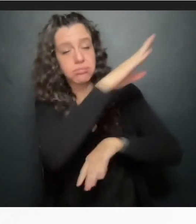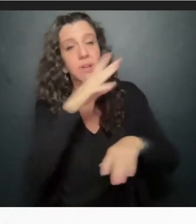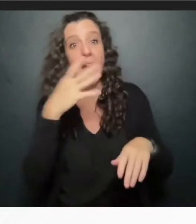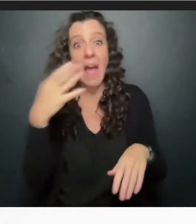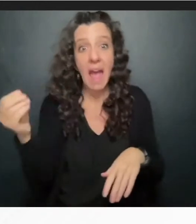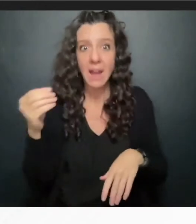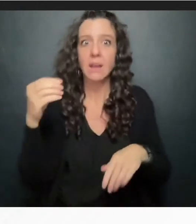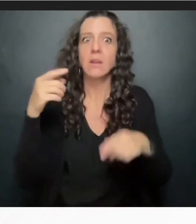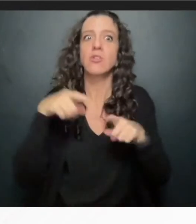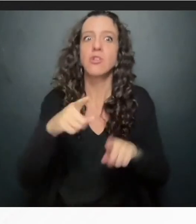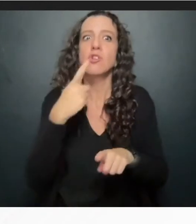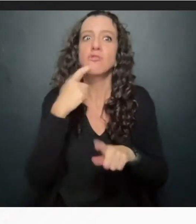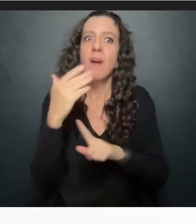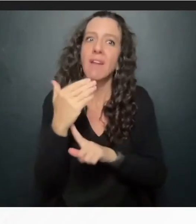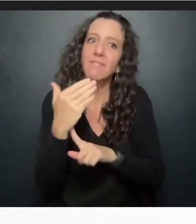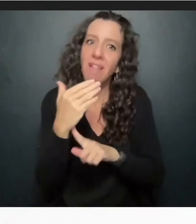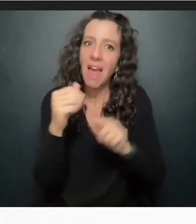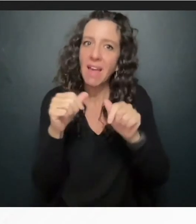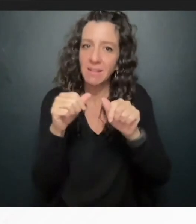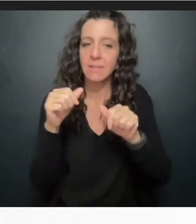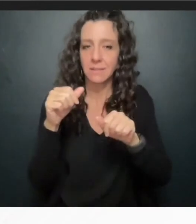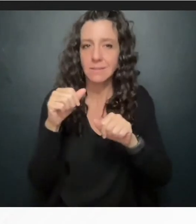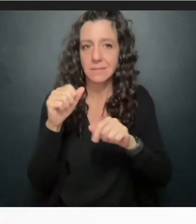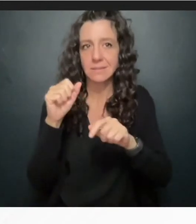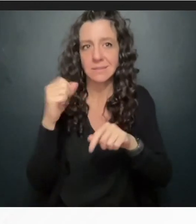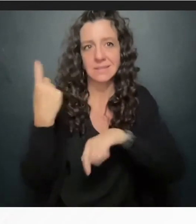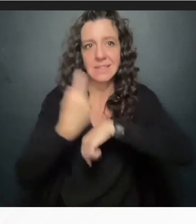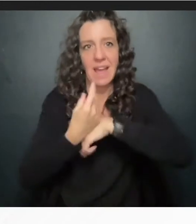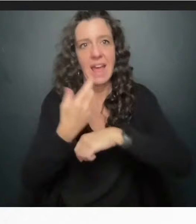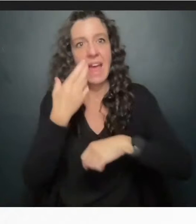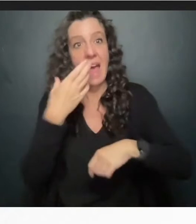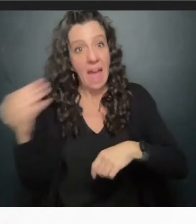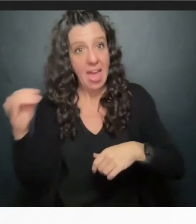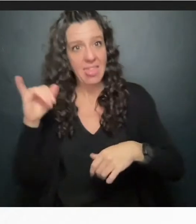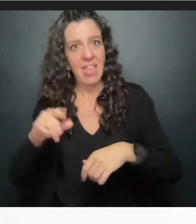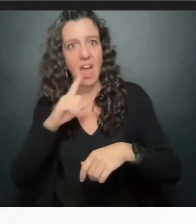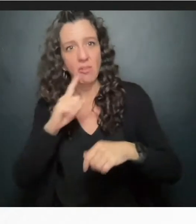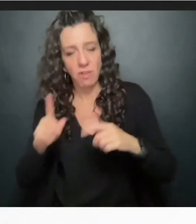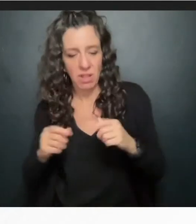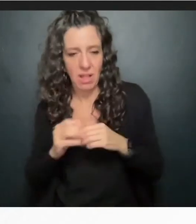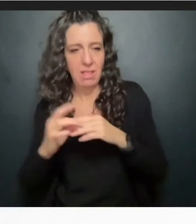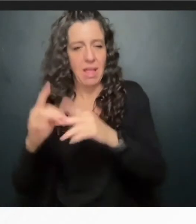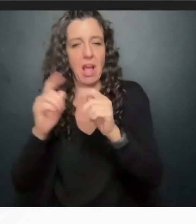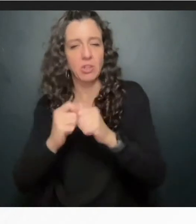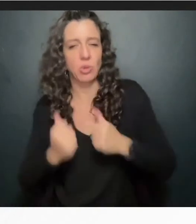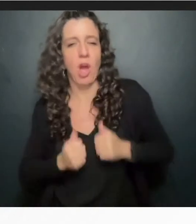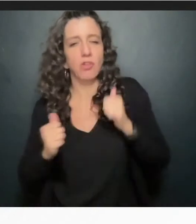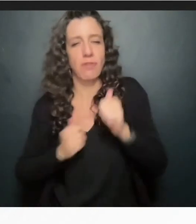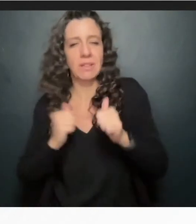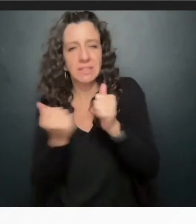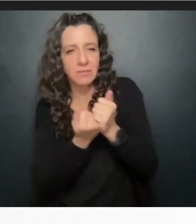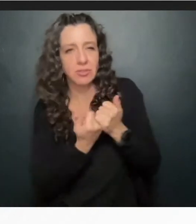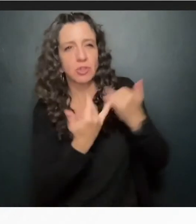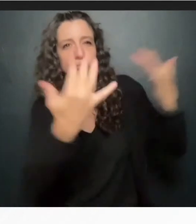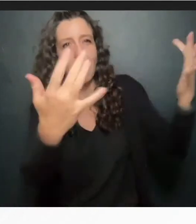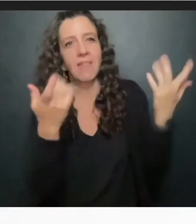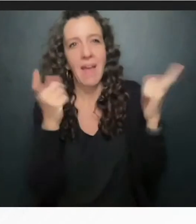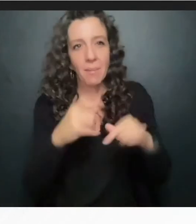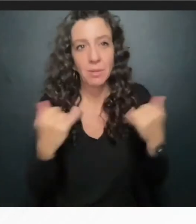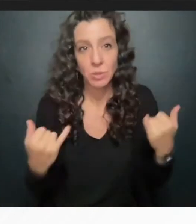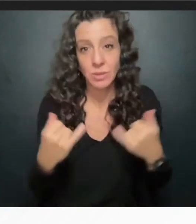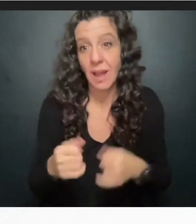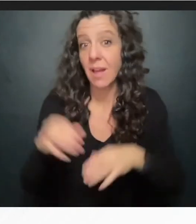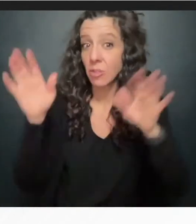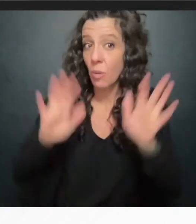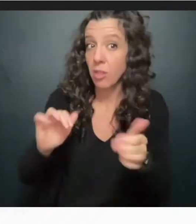that supported aggressive fire behavior and spread that led to where we're at today. We've had a change in the weather, which you'll hear about, but